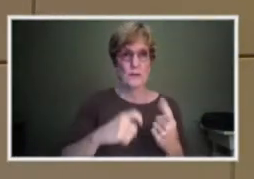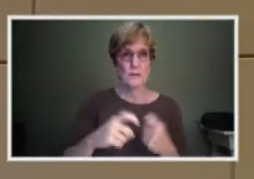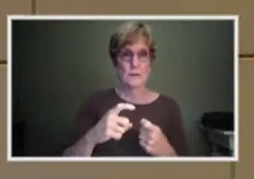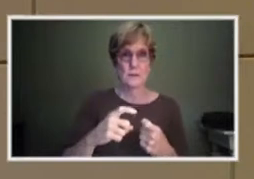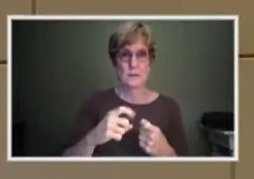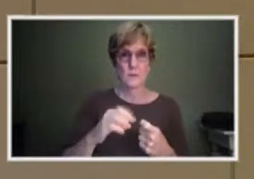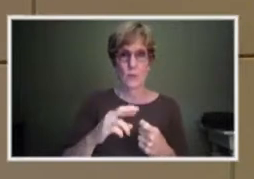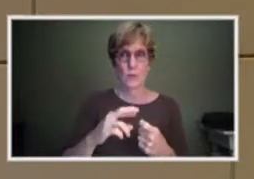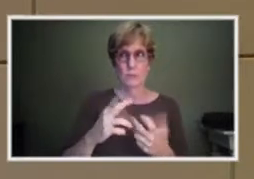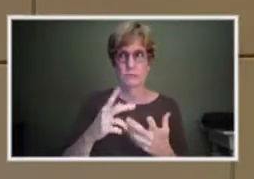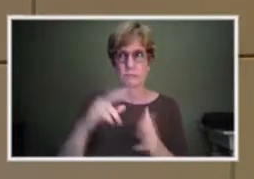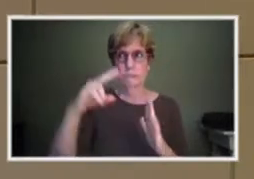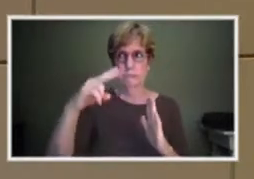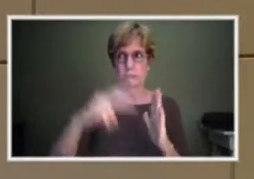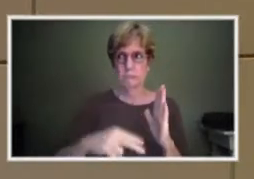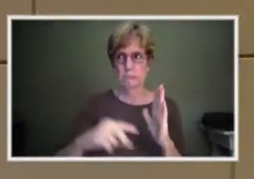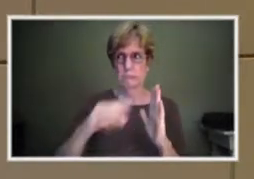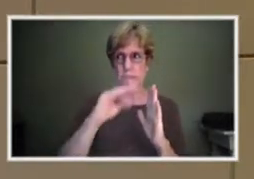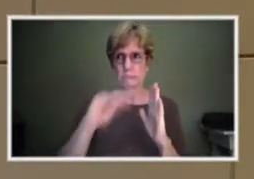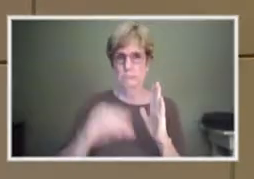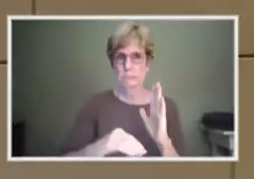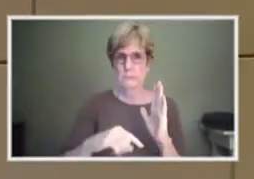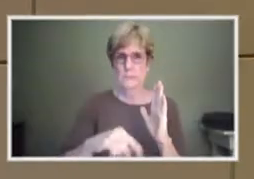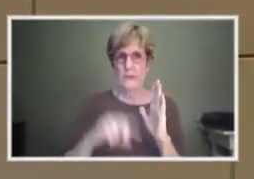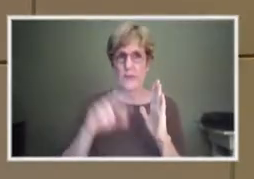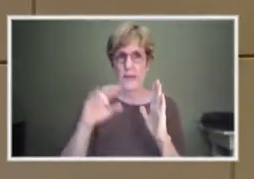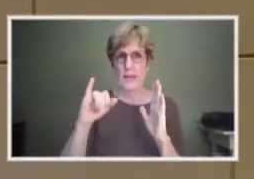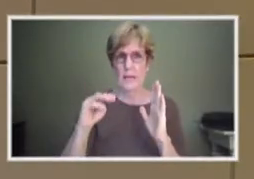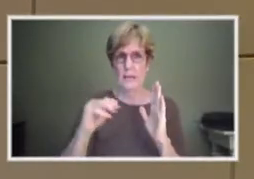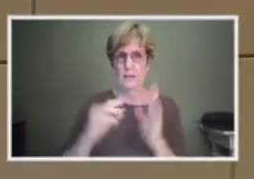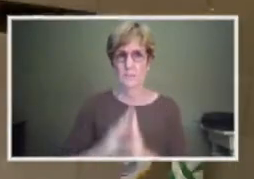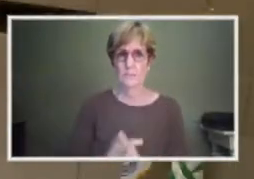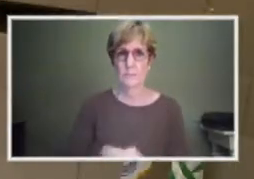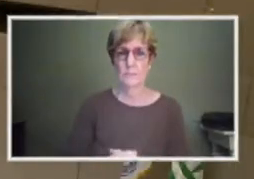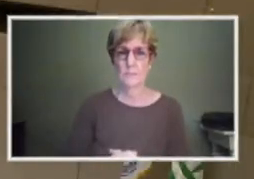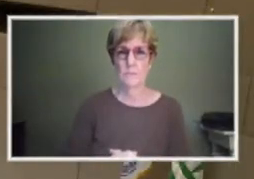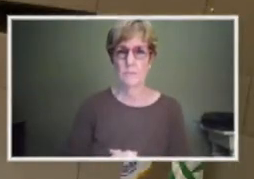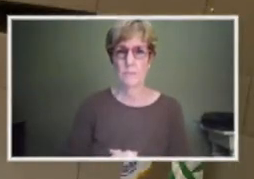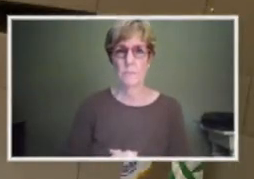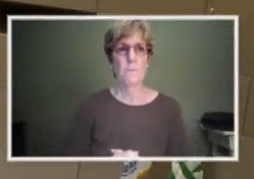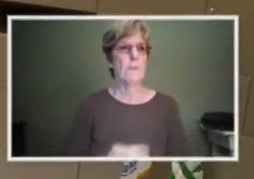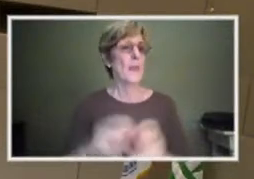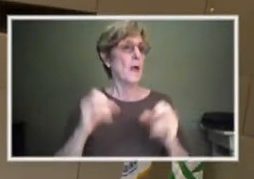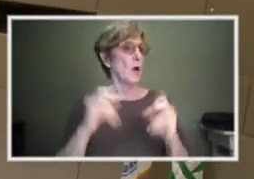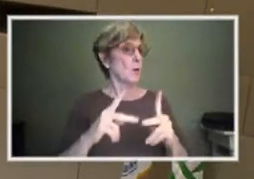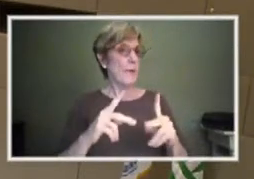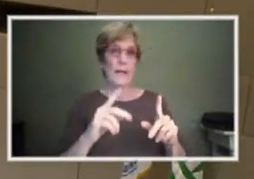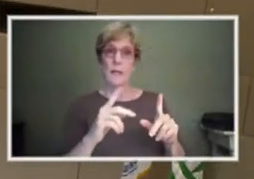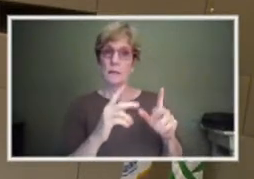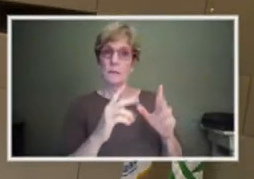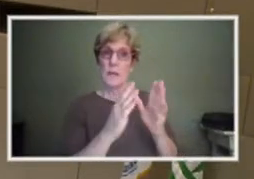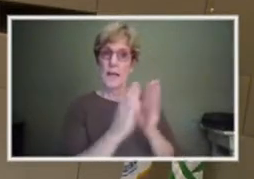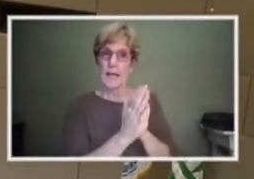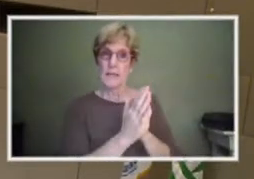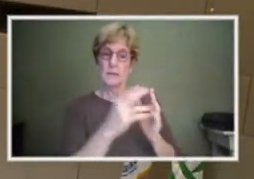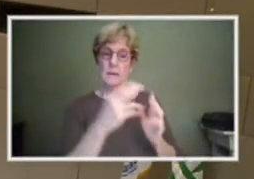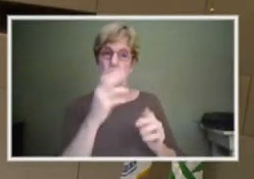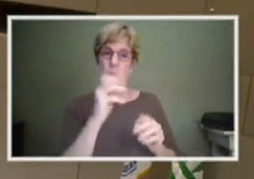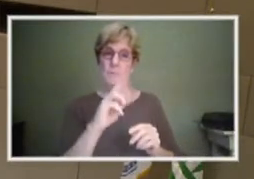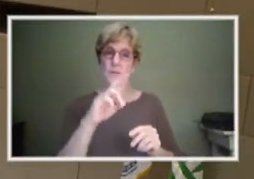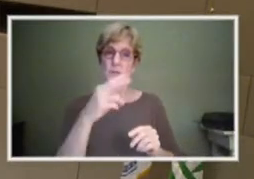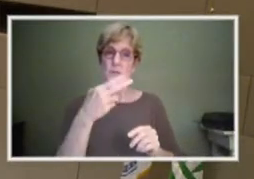item. All right. So any questions you have? All right. Questions? Mr. Heath, please come